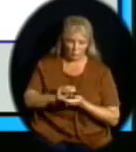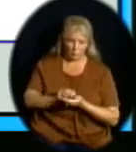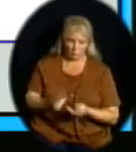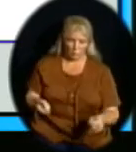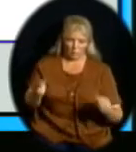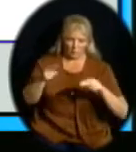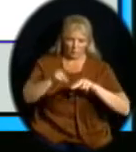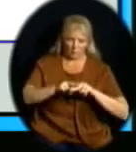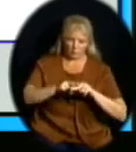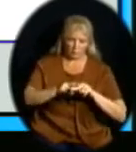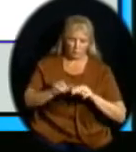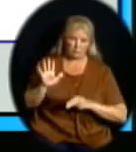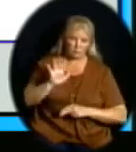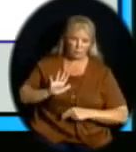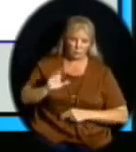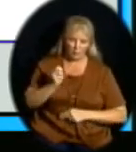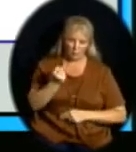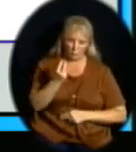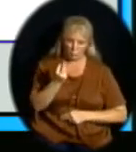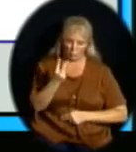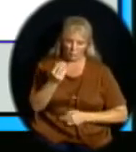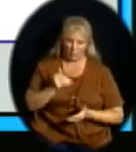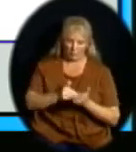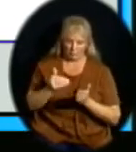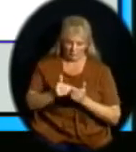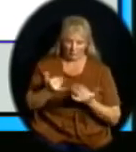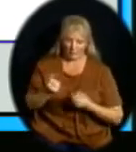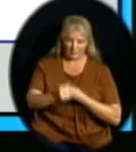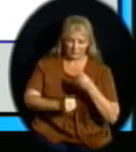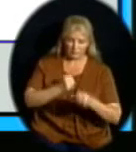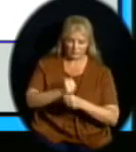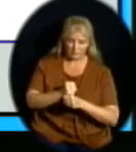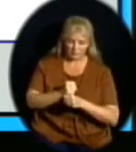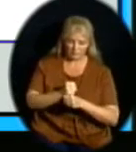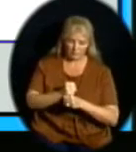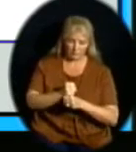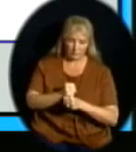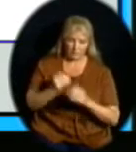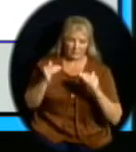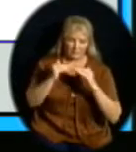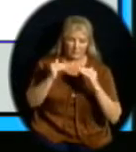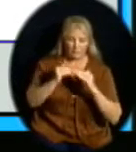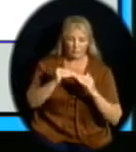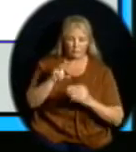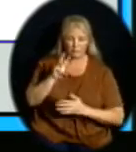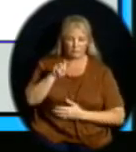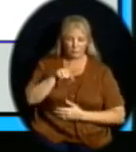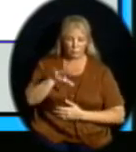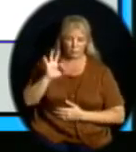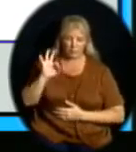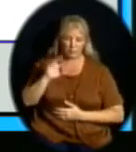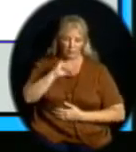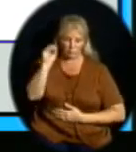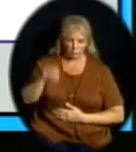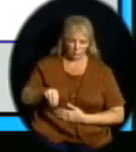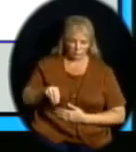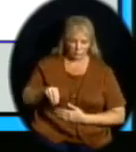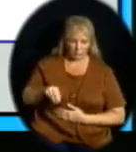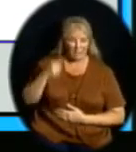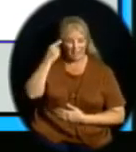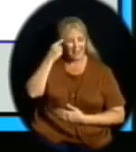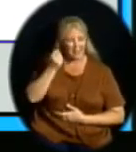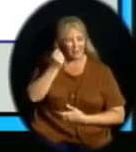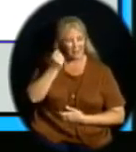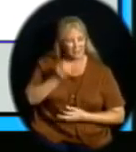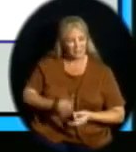$12 million this year. That's a large dollar amount that equates to 6.9%. I think it's important, though, that we understand and put